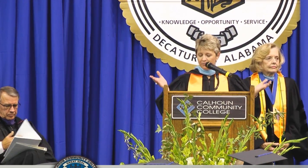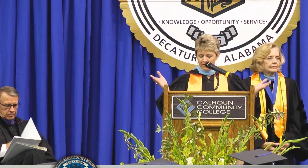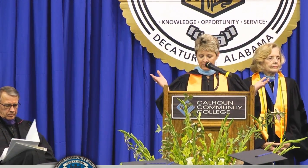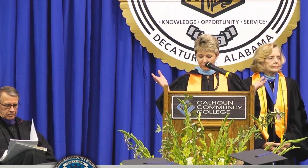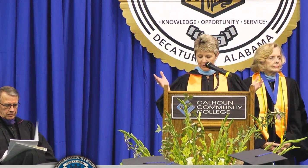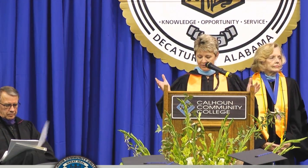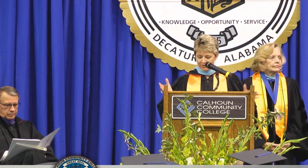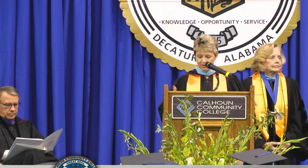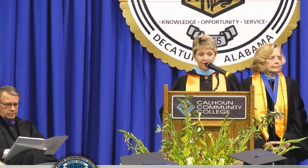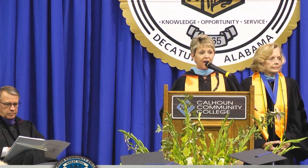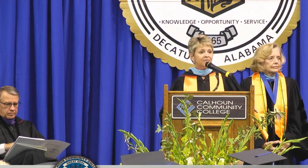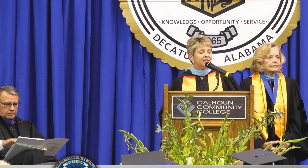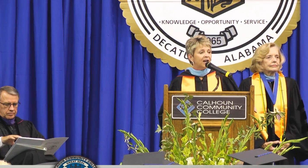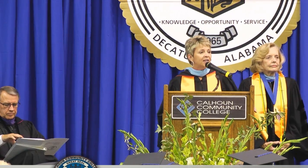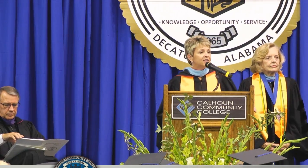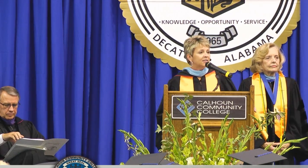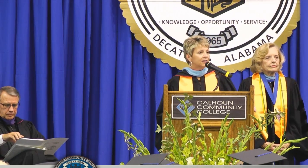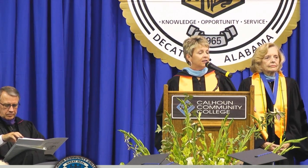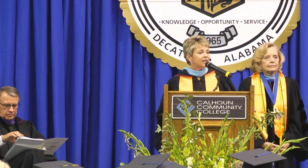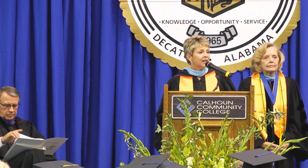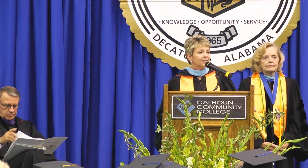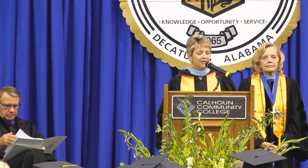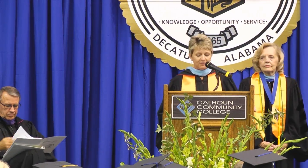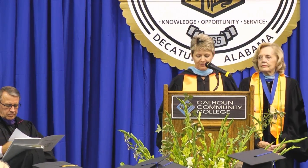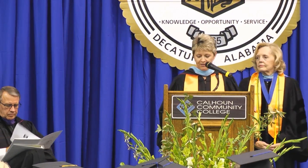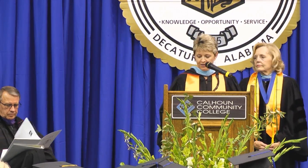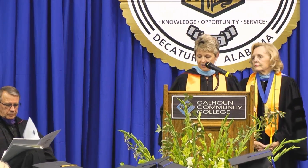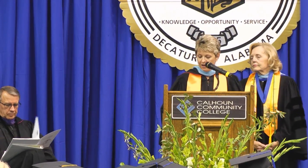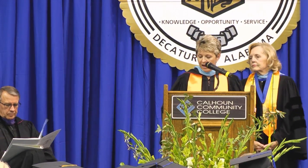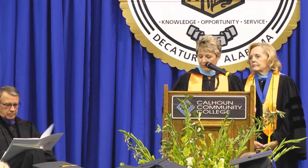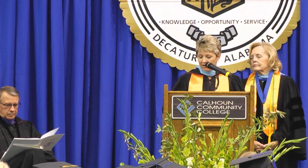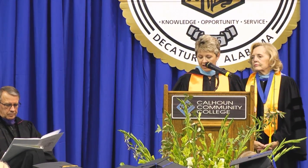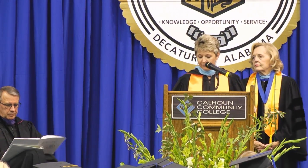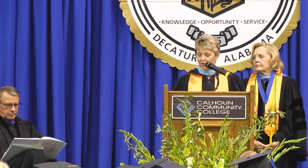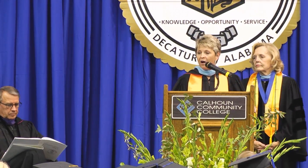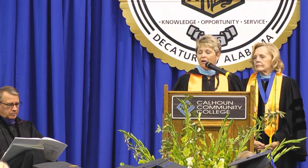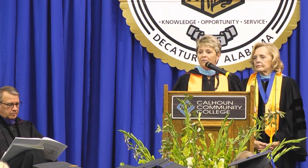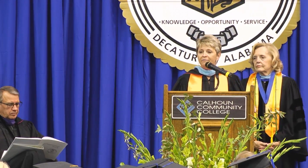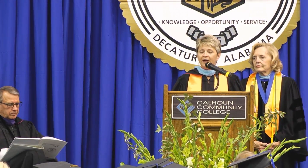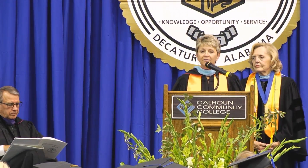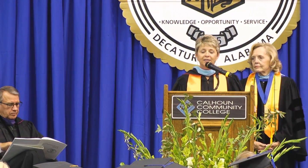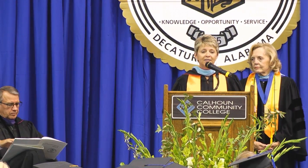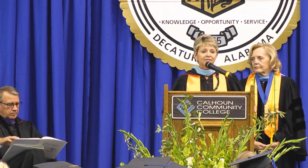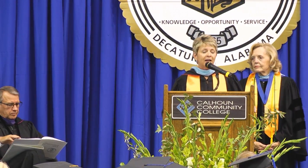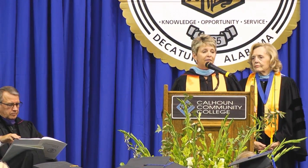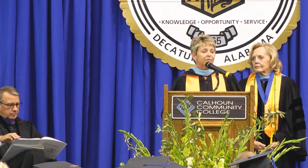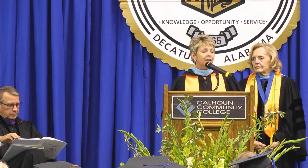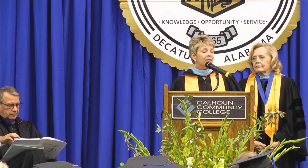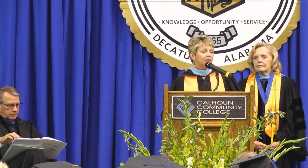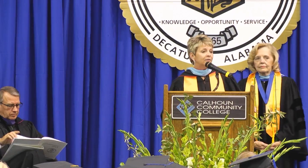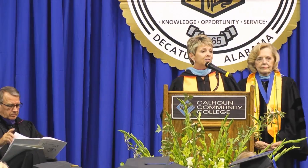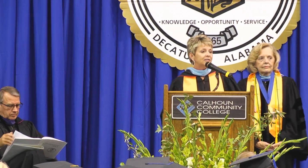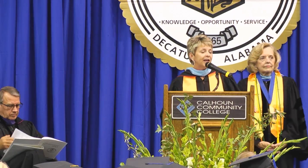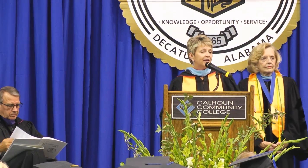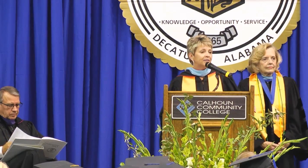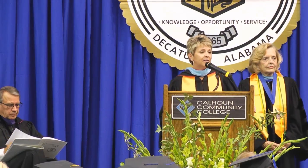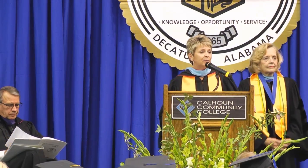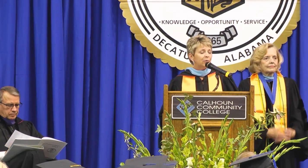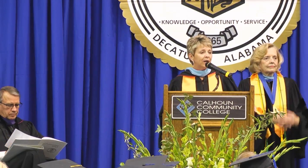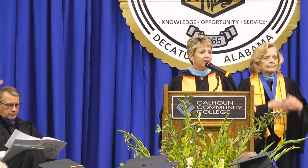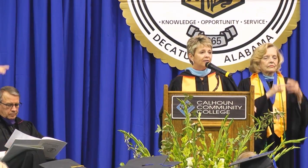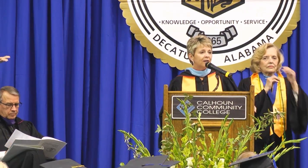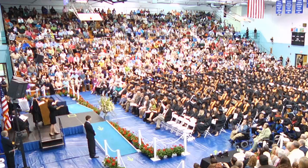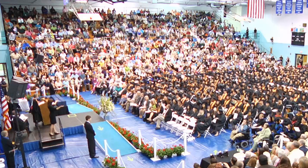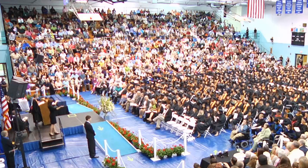seated around the perimeter of tonight's candidates. I would like for all faculty and staff for Calhoun to stand and